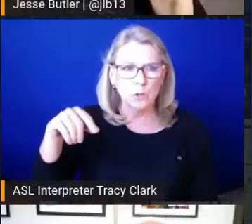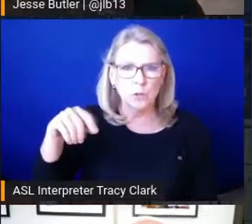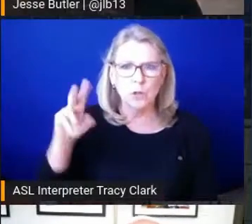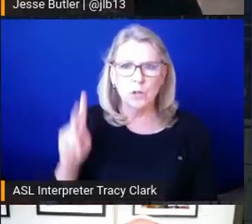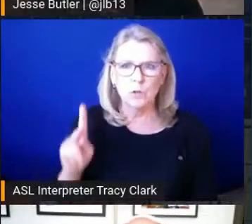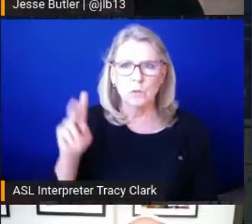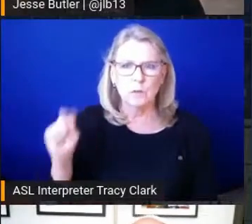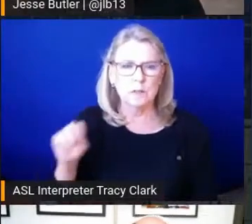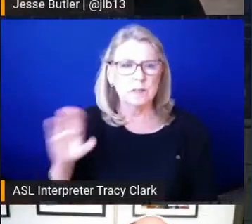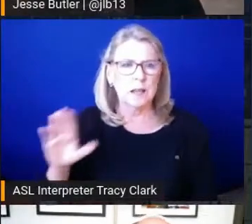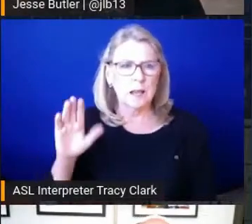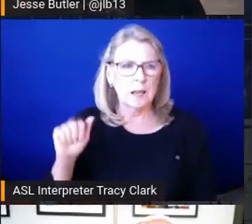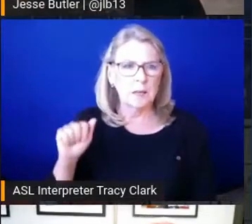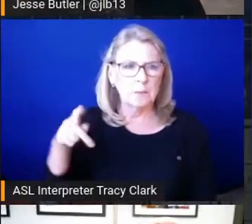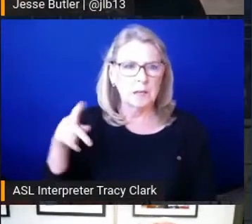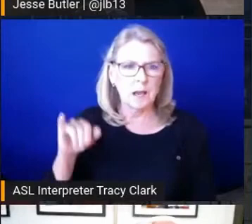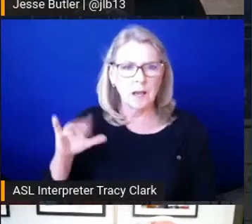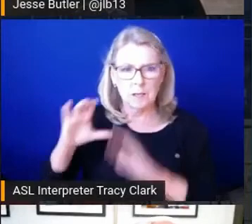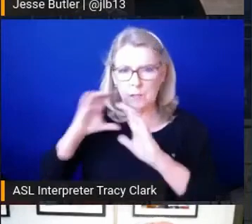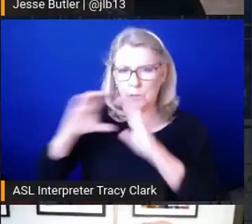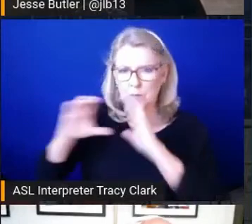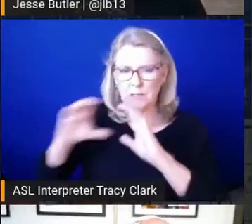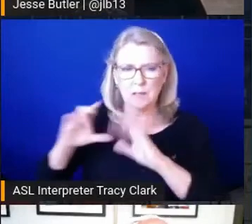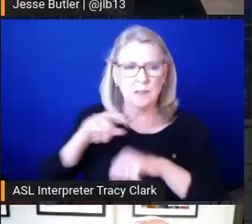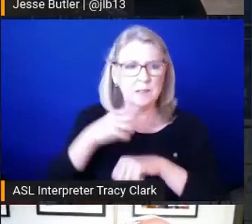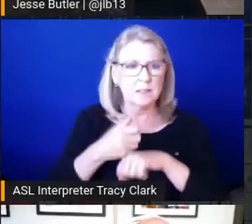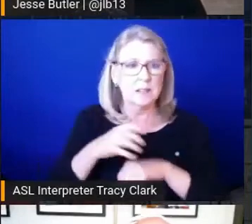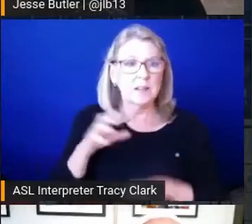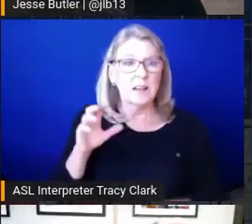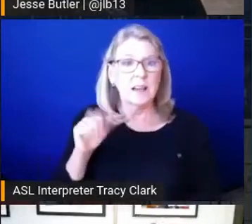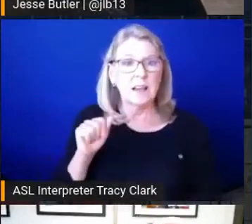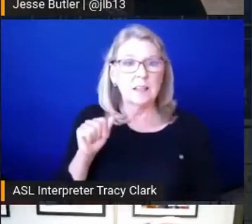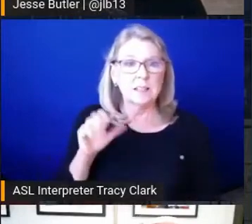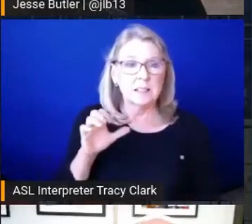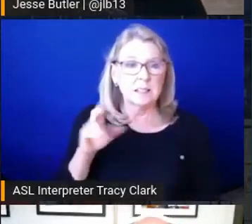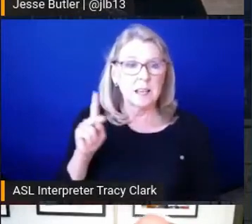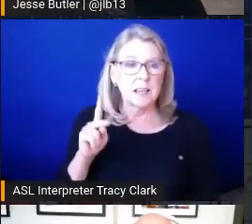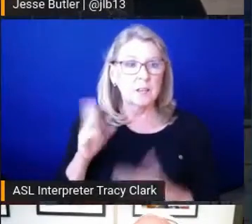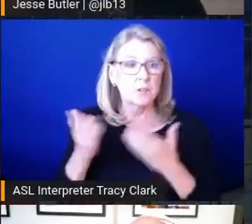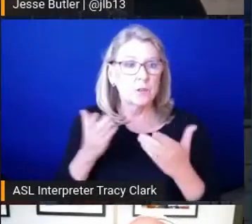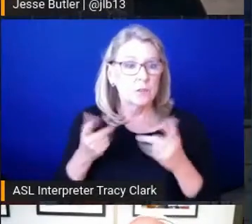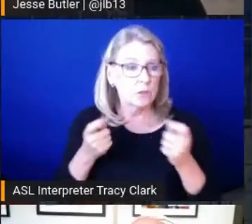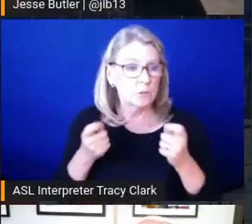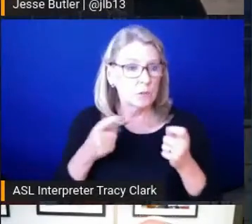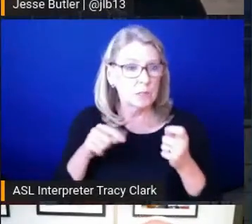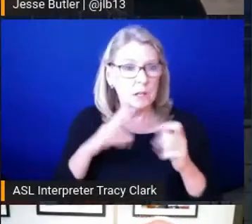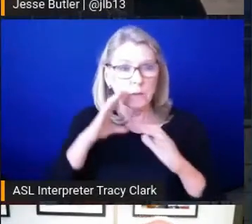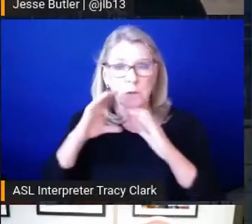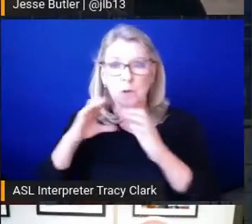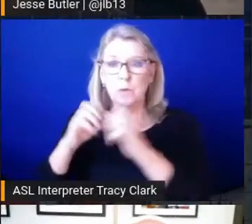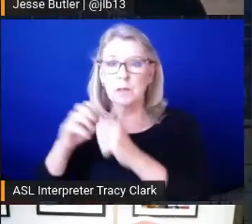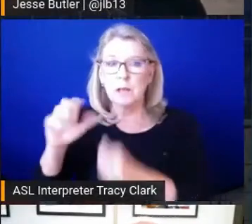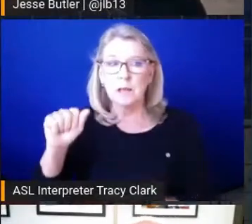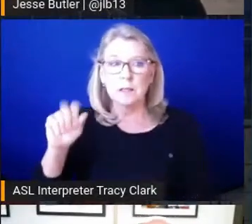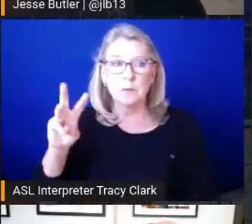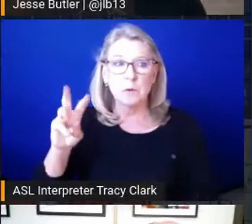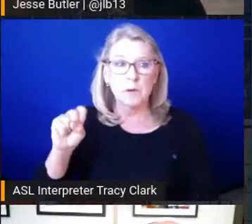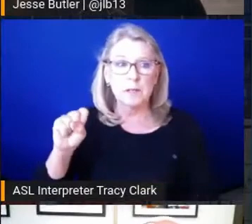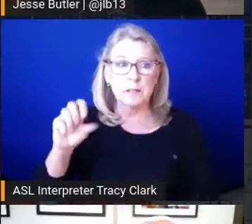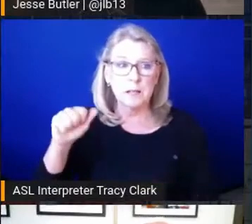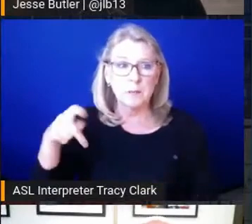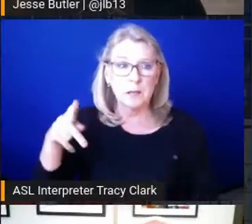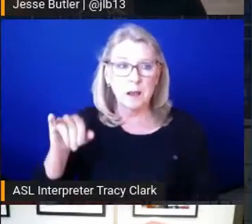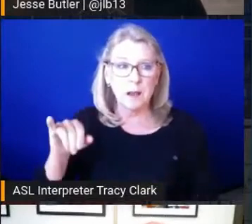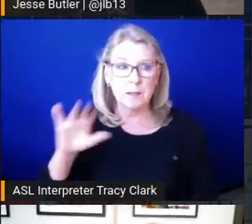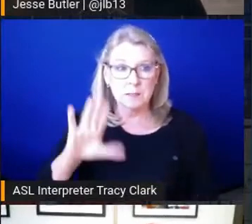API. And there's a set of ACK service controllers that actually communicate with the AWS service APIs for you and manage